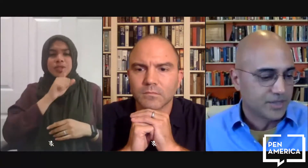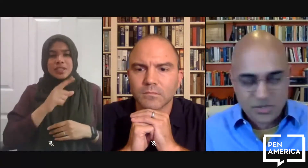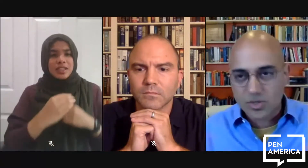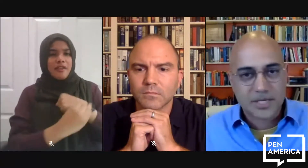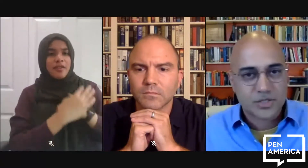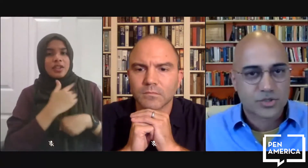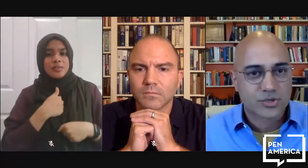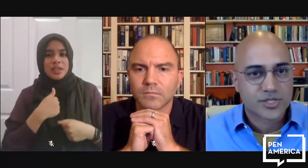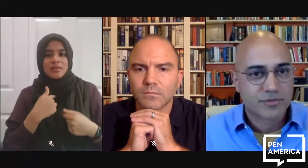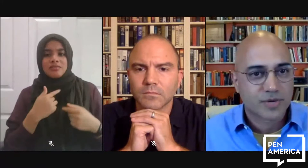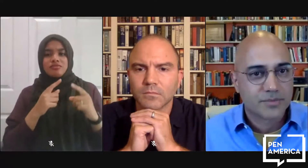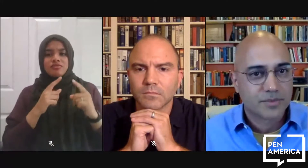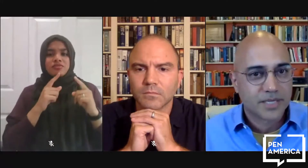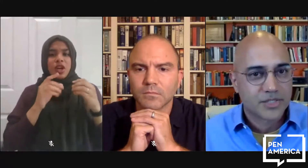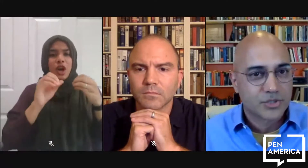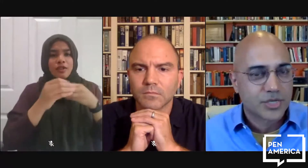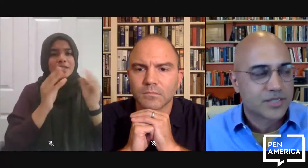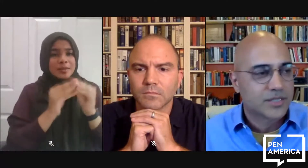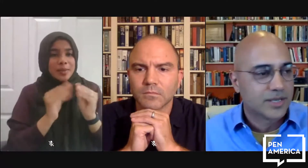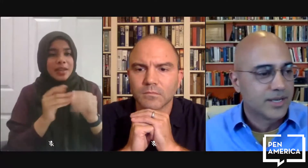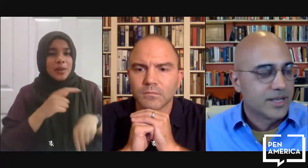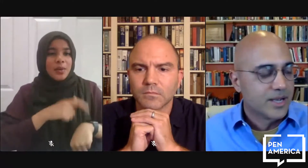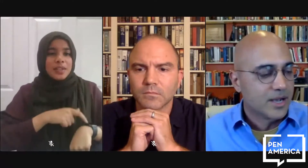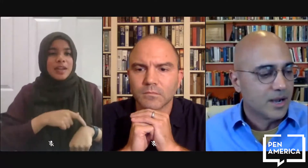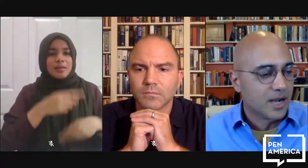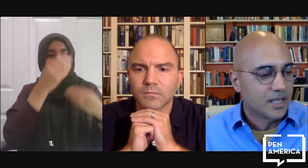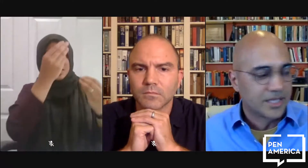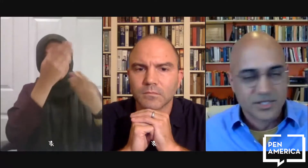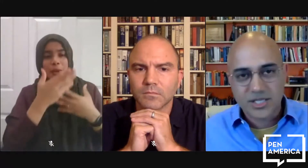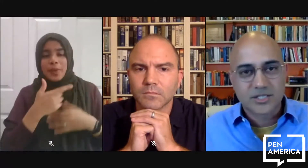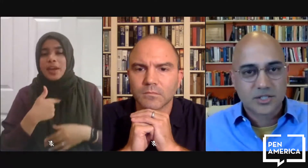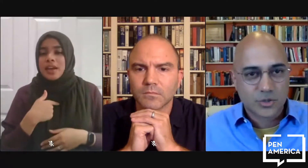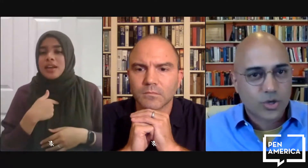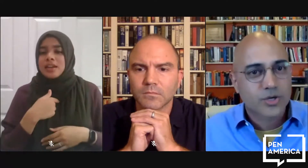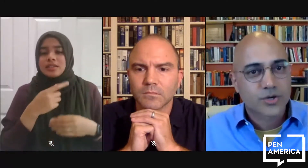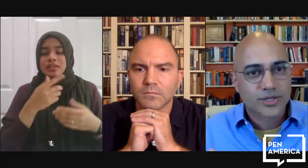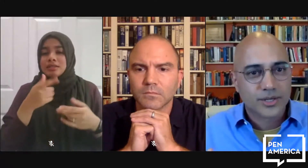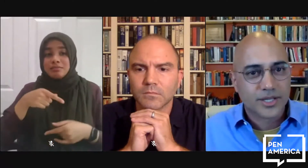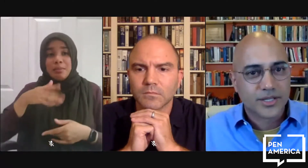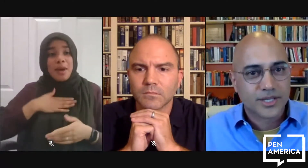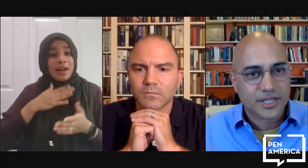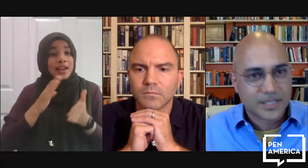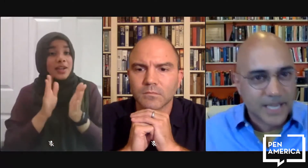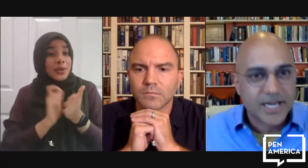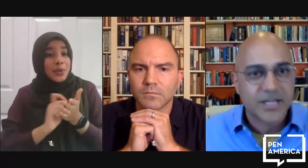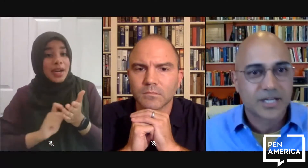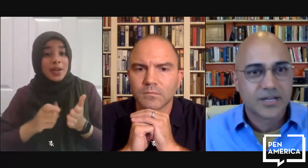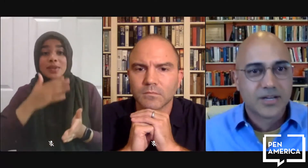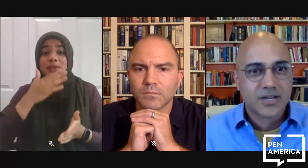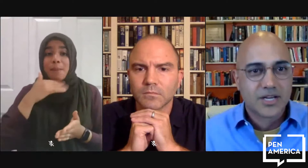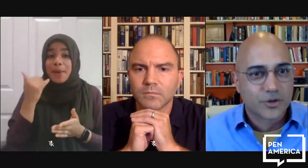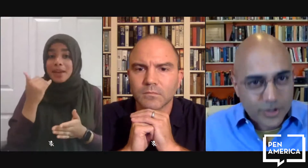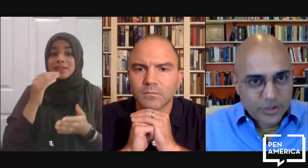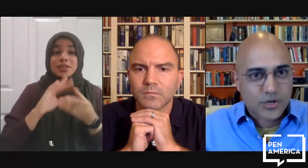I think this is one of the best short stories I've read by a student, and I'd like you to send it to the New Yorker and the Atlantic, and here are their